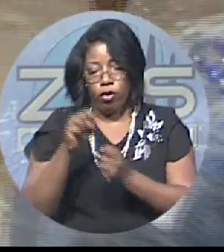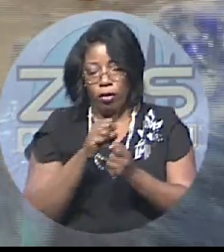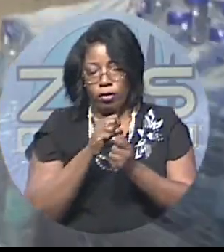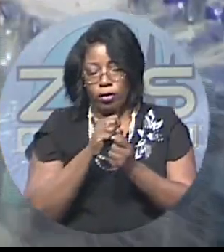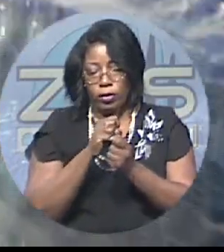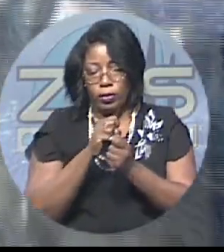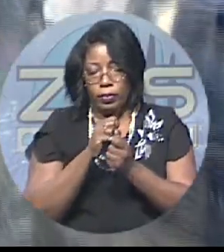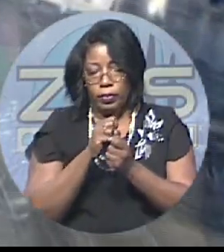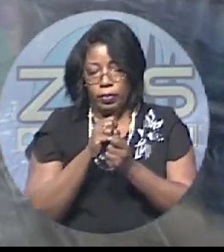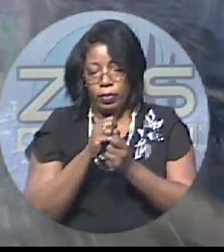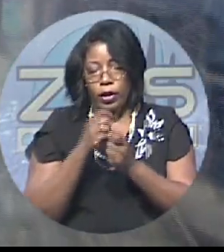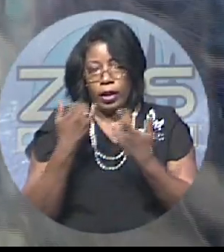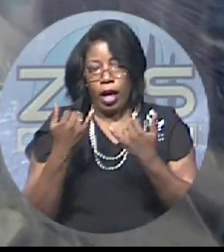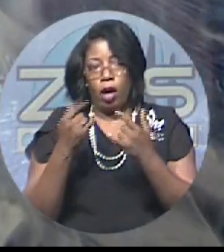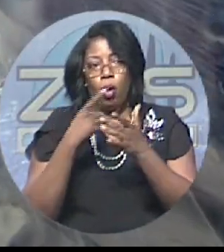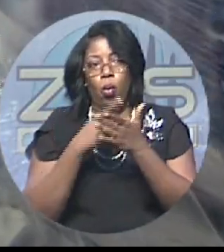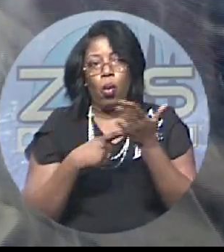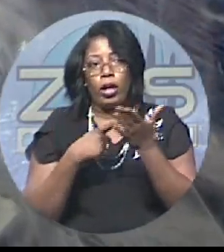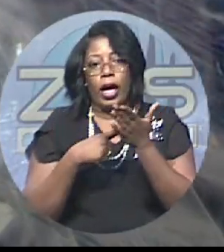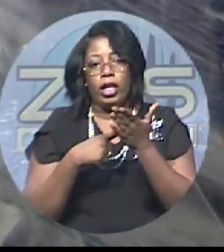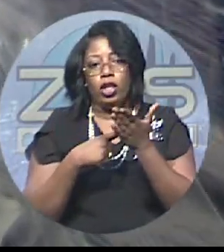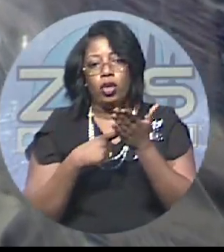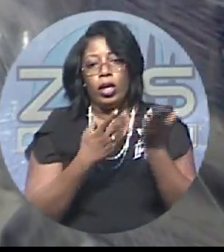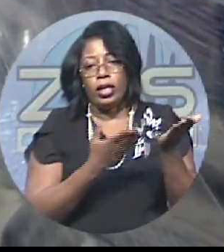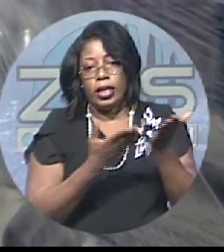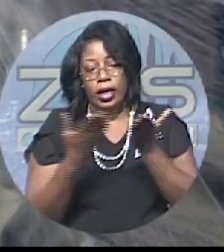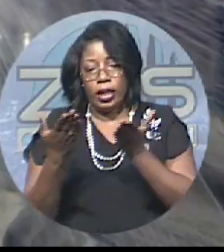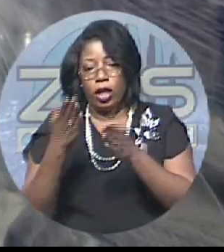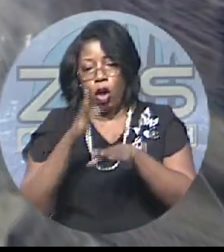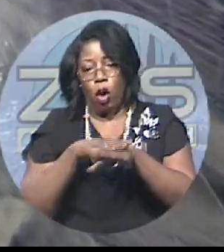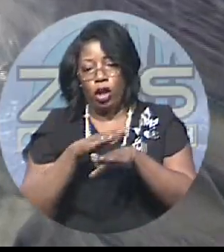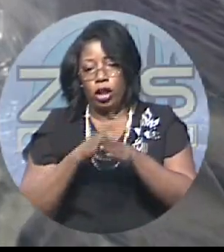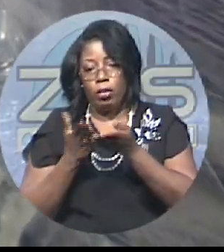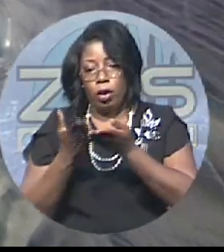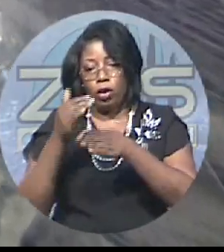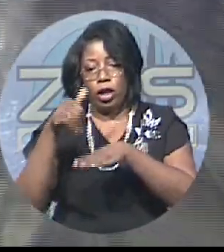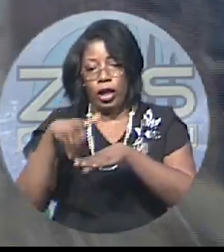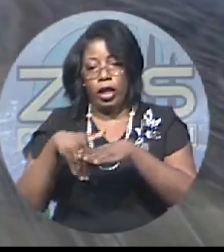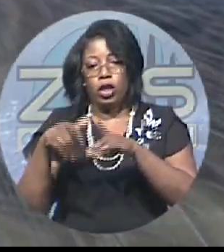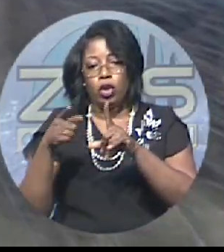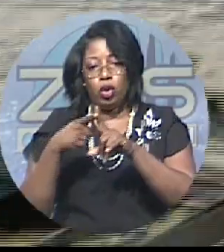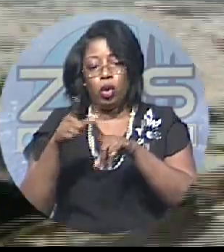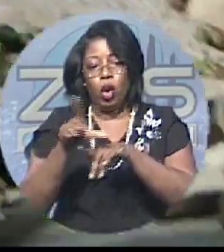it. What exactly you're taking on your barge right now into Long Island?